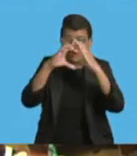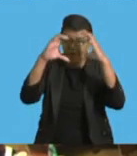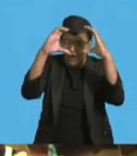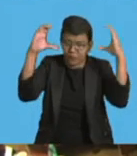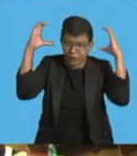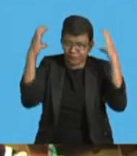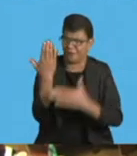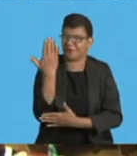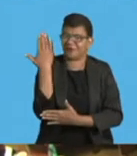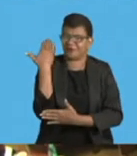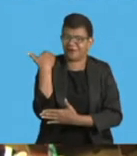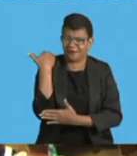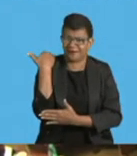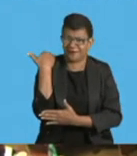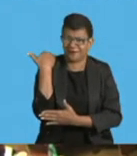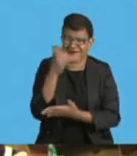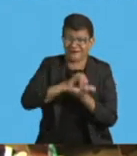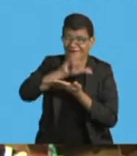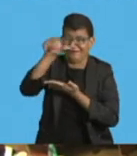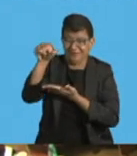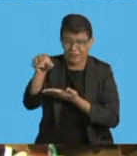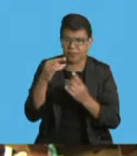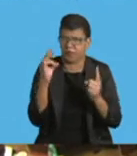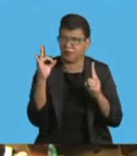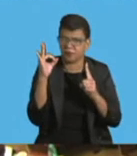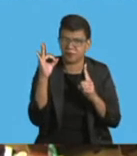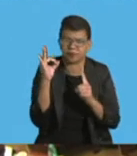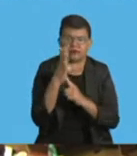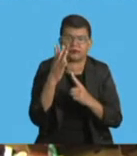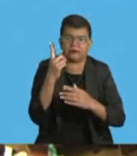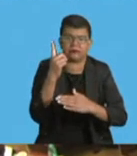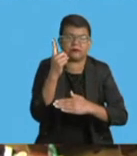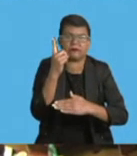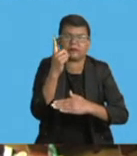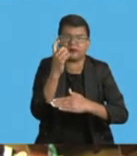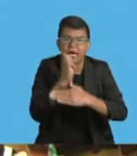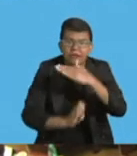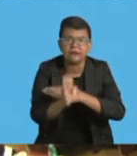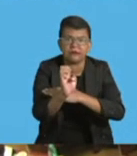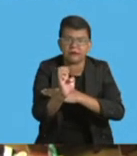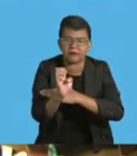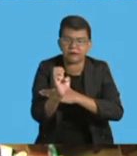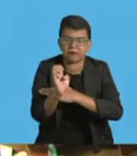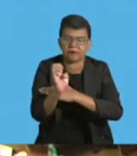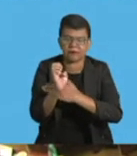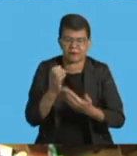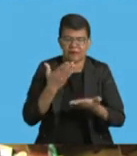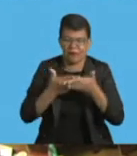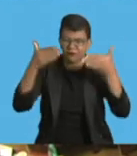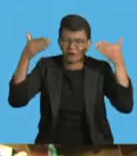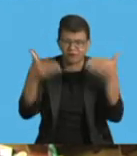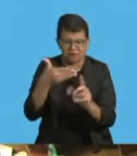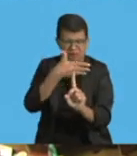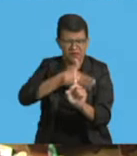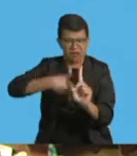highly significant and, if I can say, symbolic event taking place against the background of some critical challenges